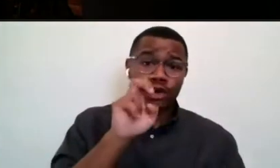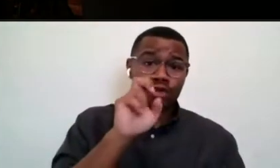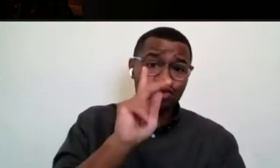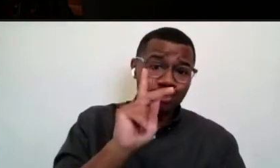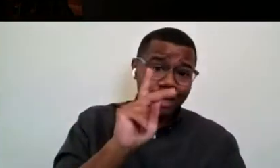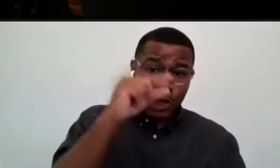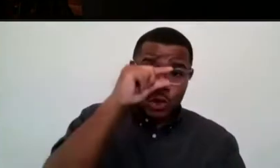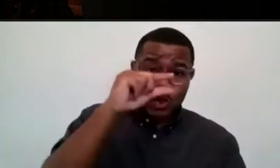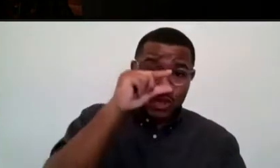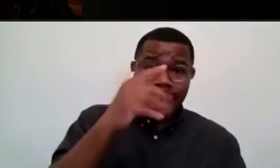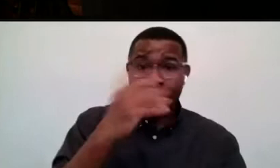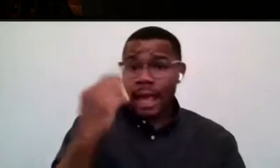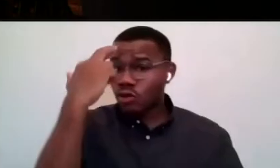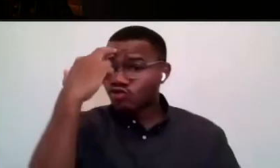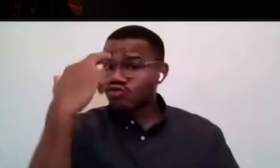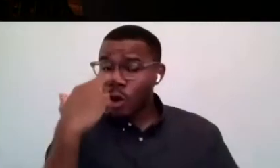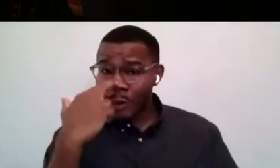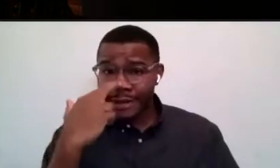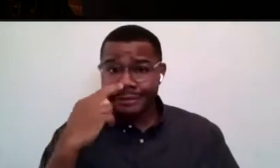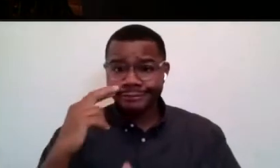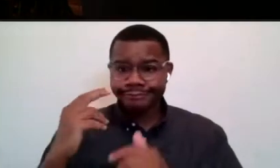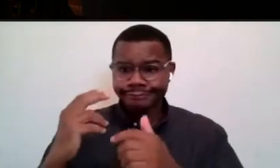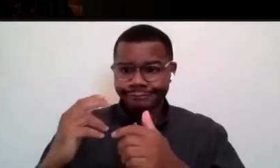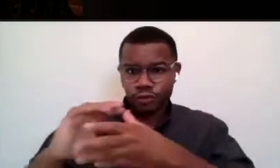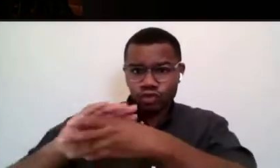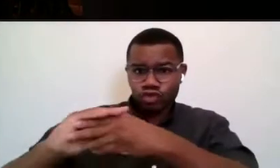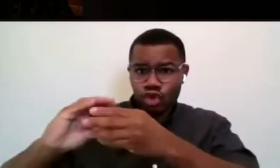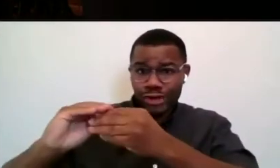literature that I use with incarcerated women.